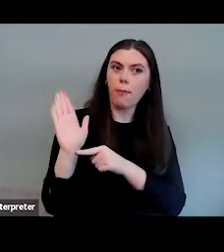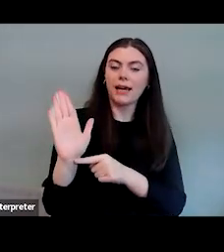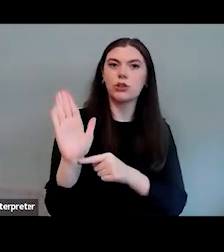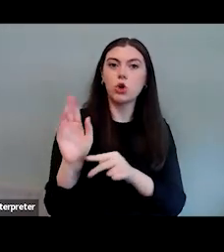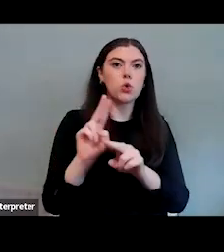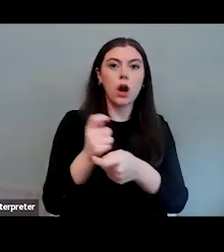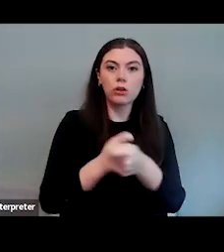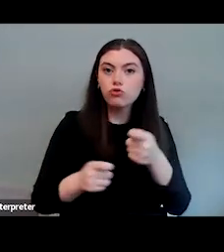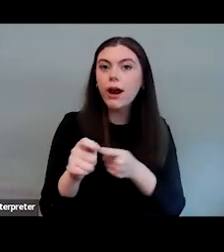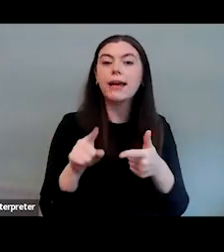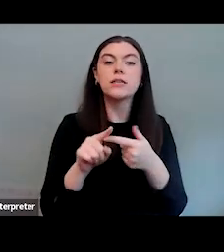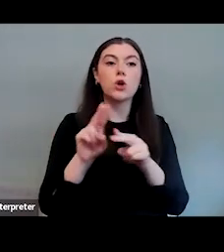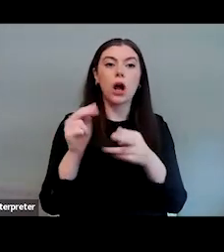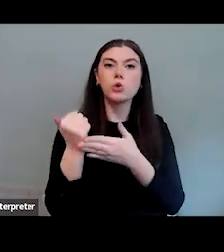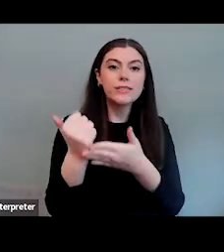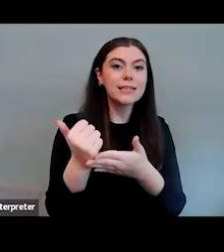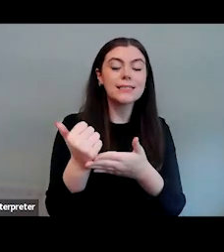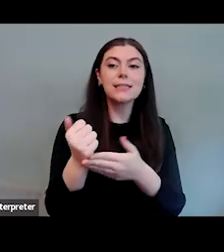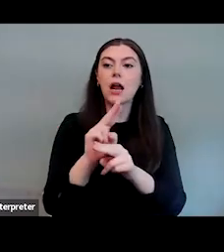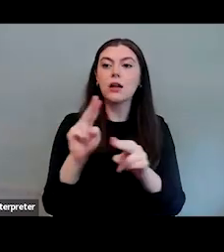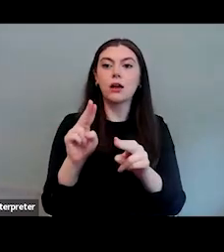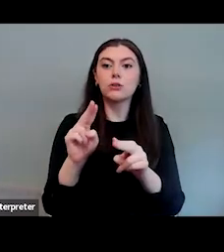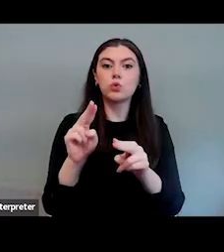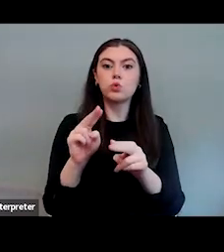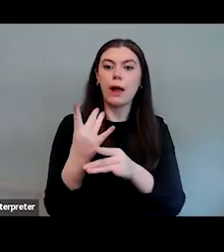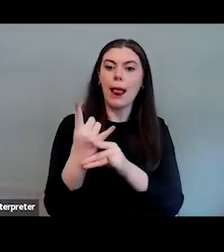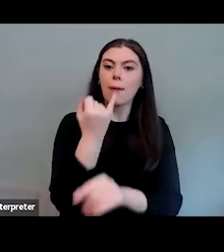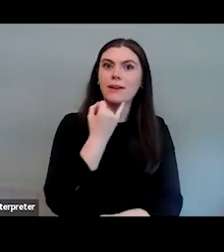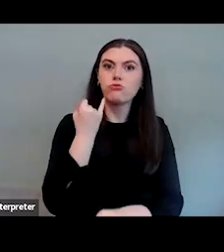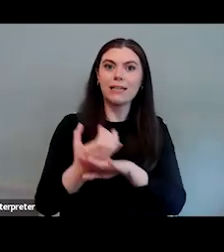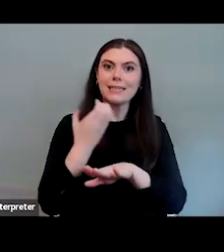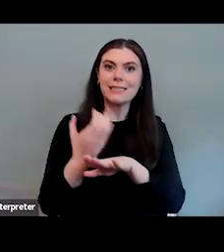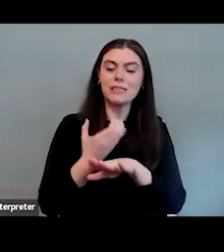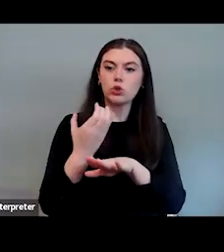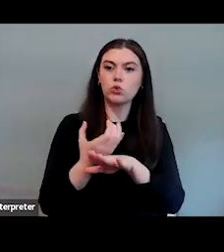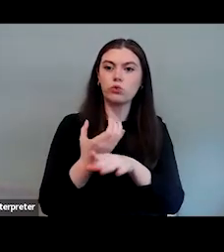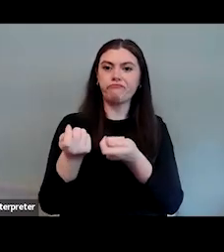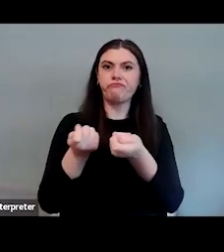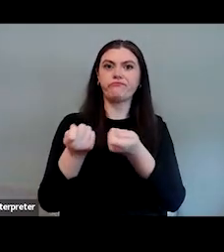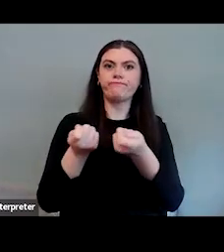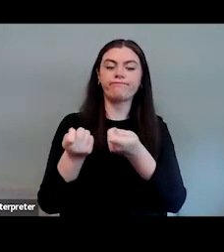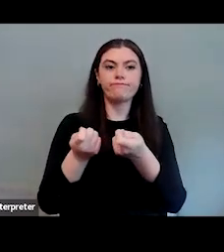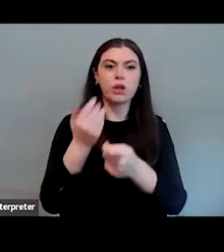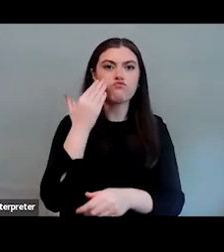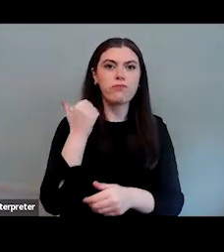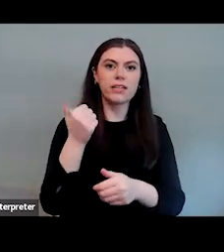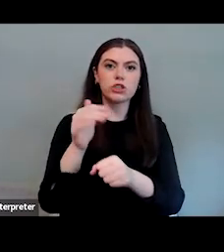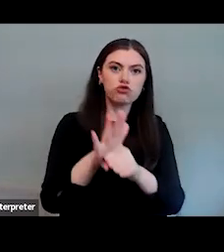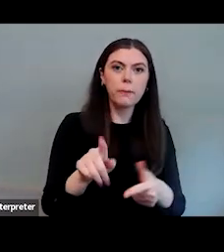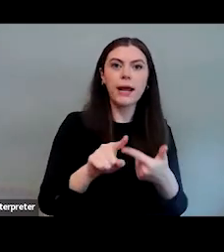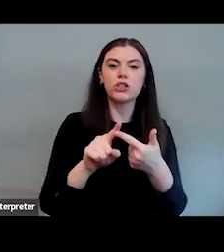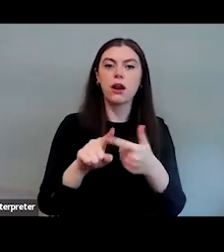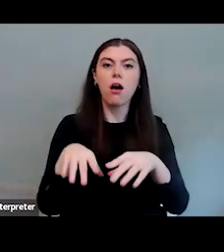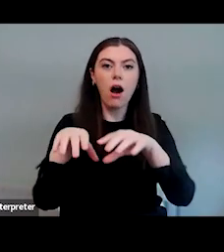trade, not to assist, not to enable Israel to continue its regime of racial discriminations, occupation,